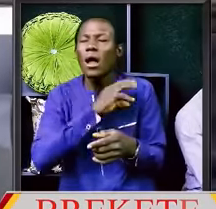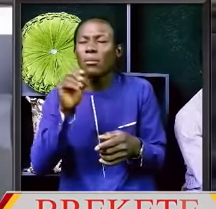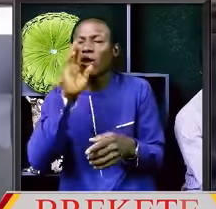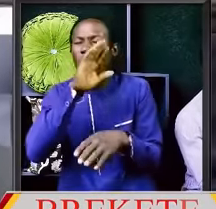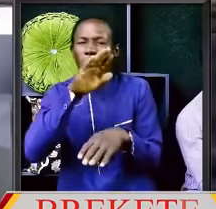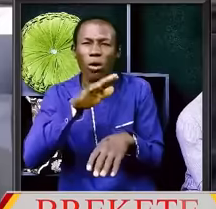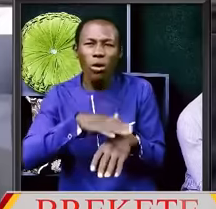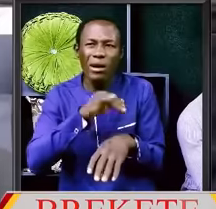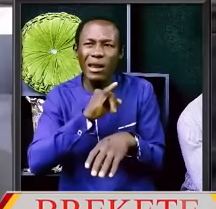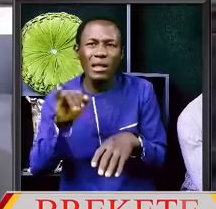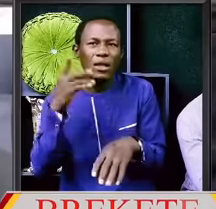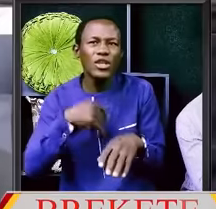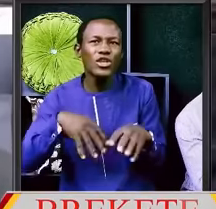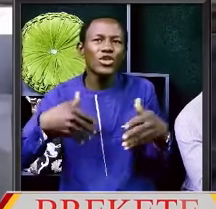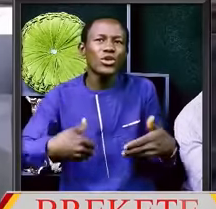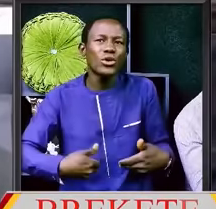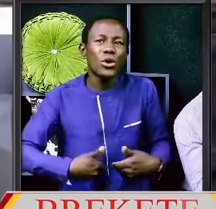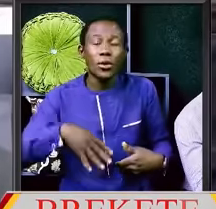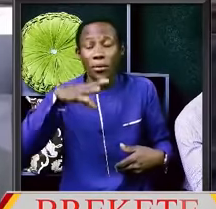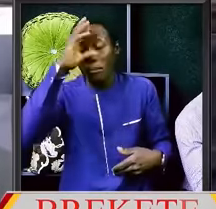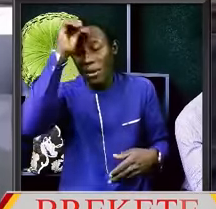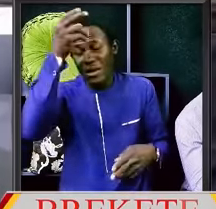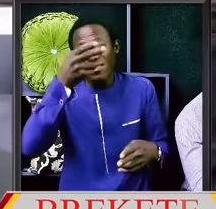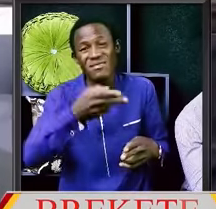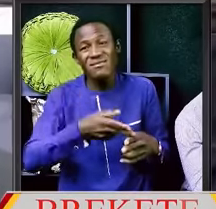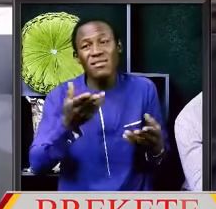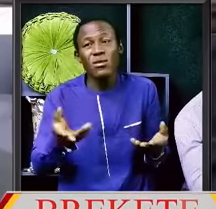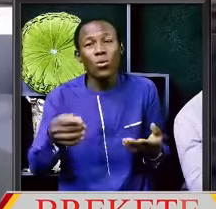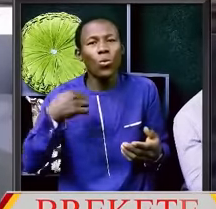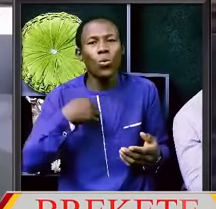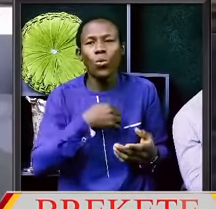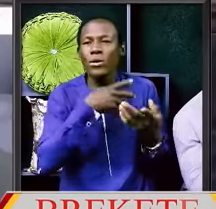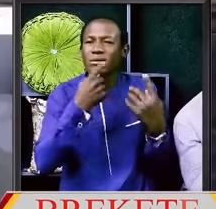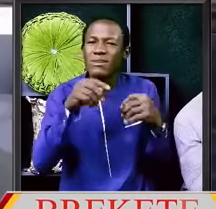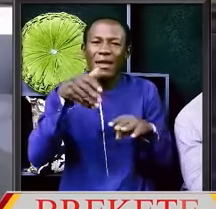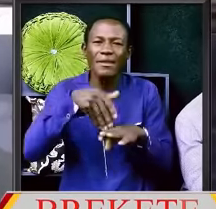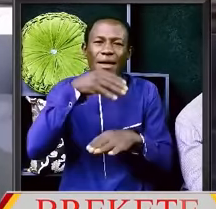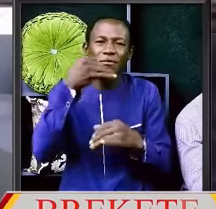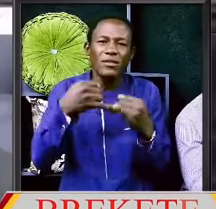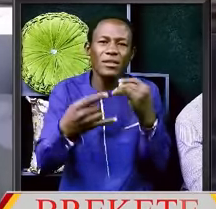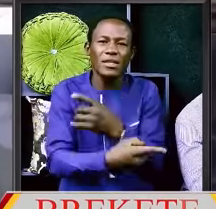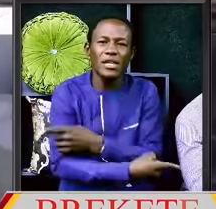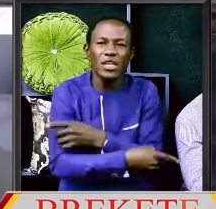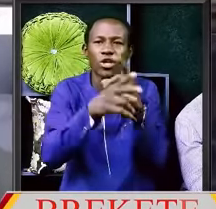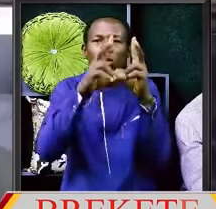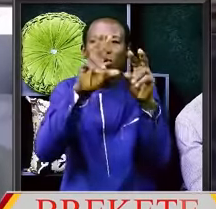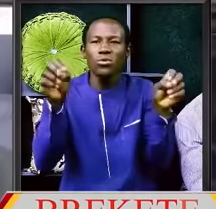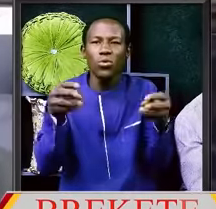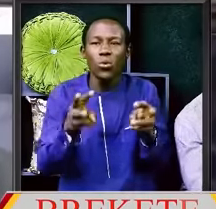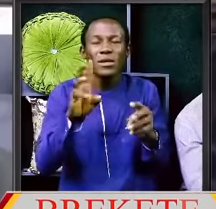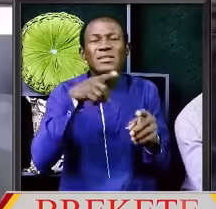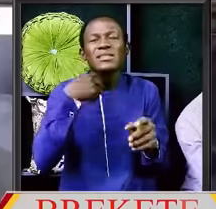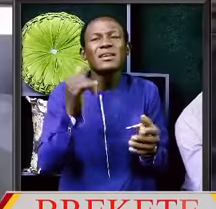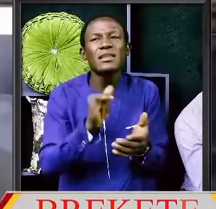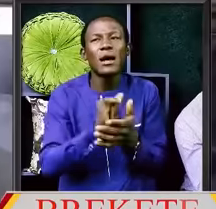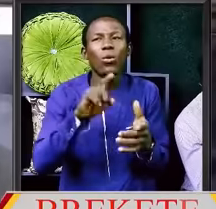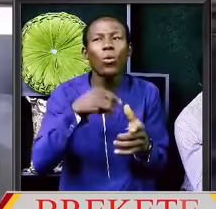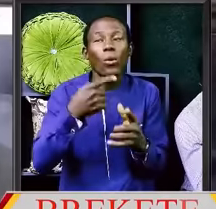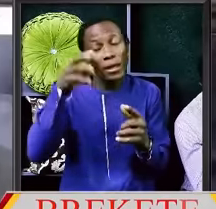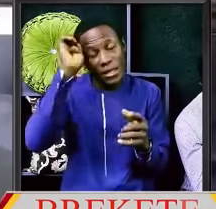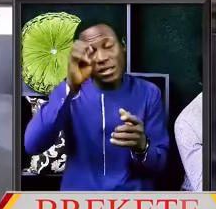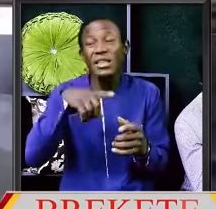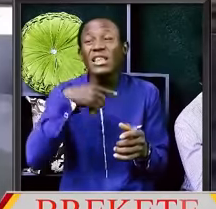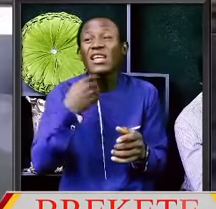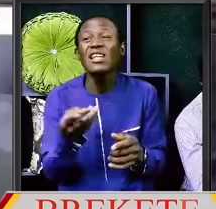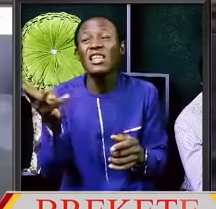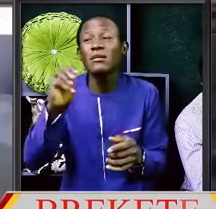end of the day, no way. Because even he talks when they tell him, he just talks, okay, make him just go see